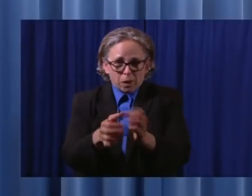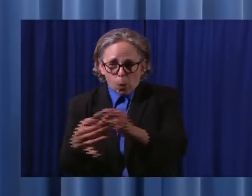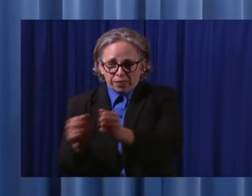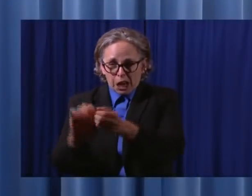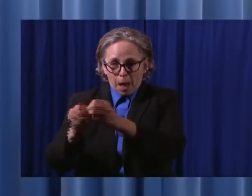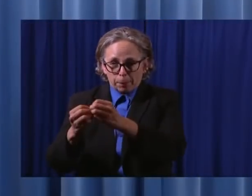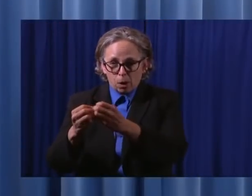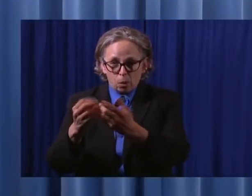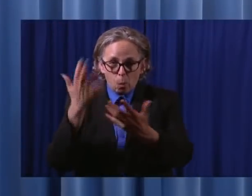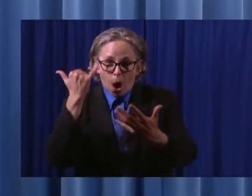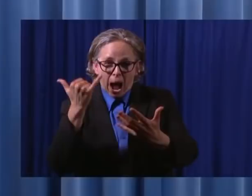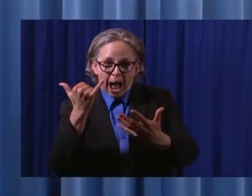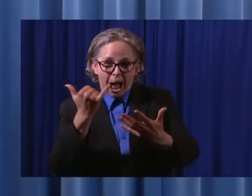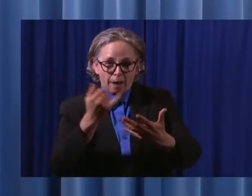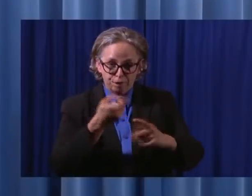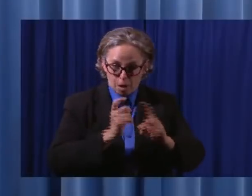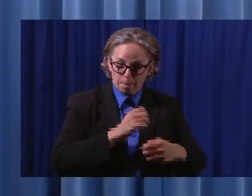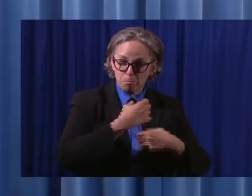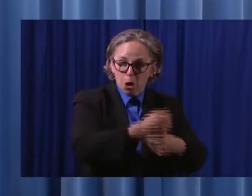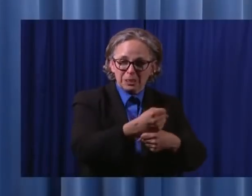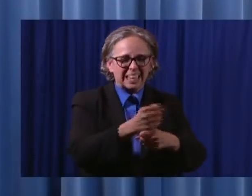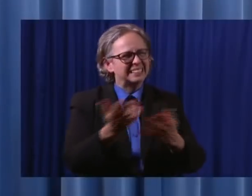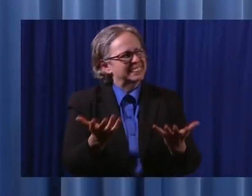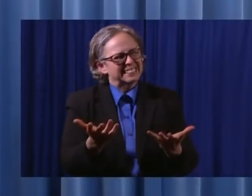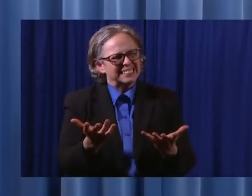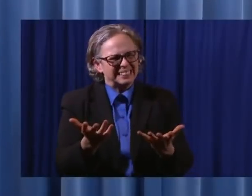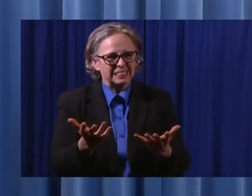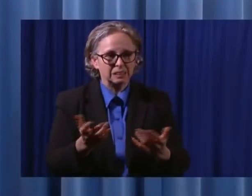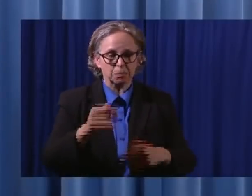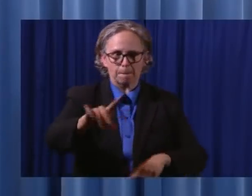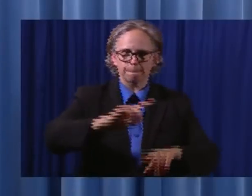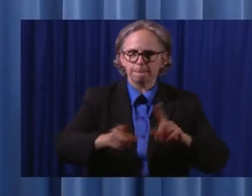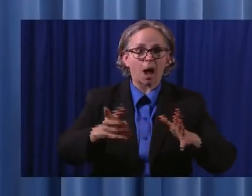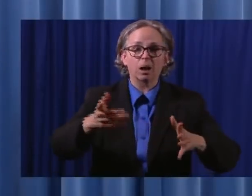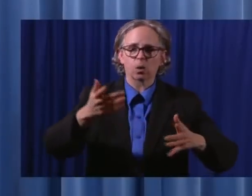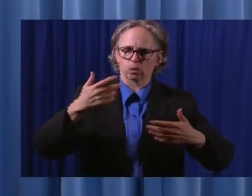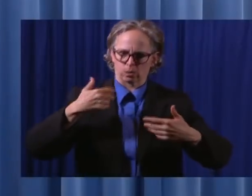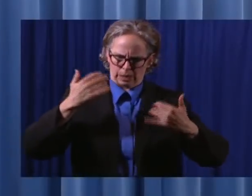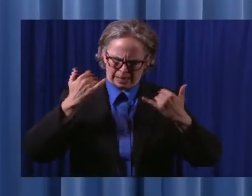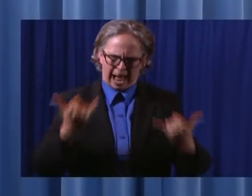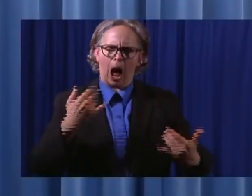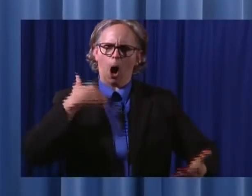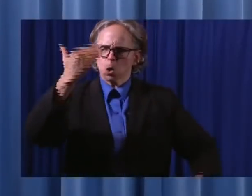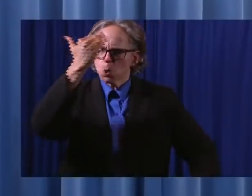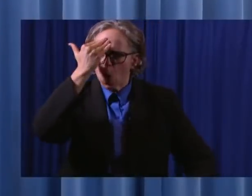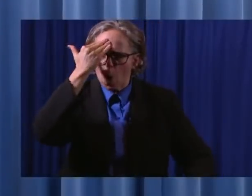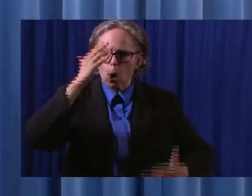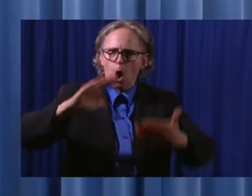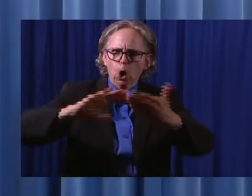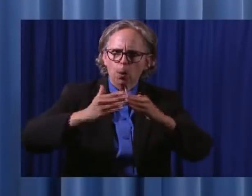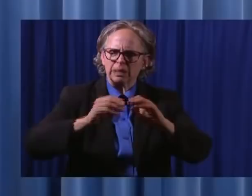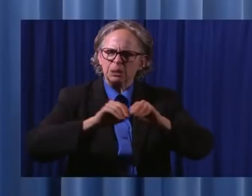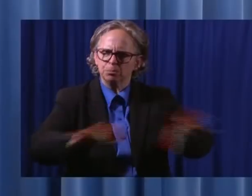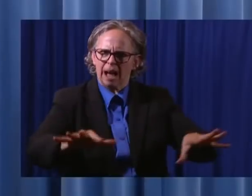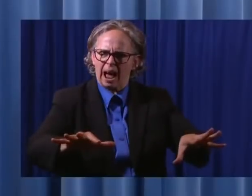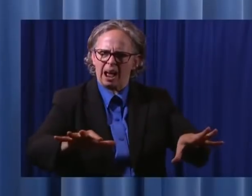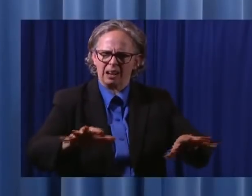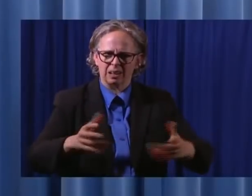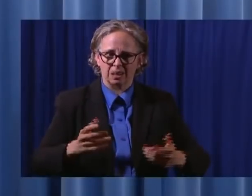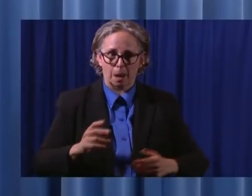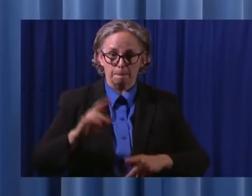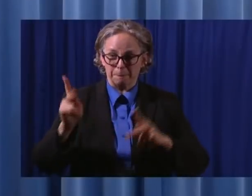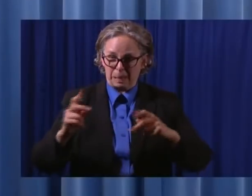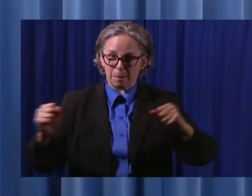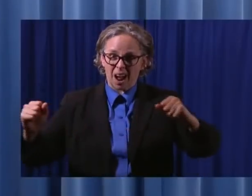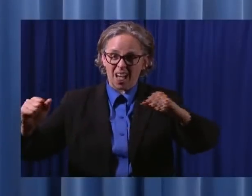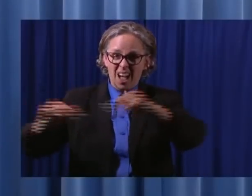have, anytime you see groups of people together who are not keeping a distance and